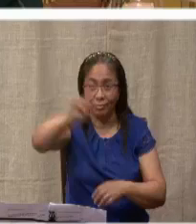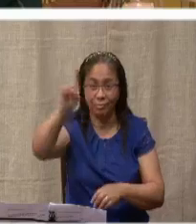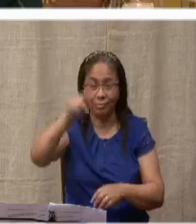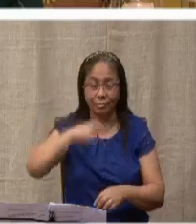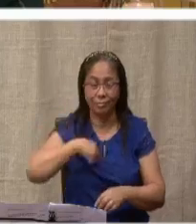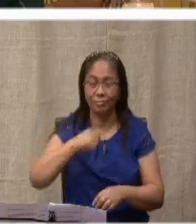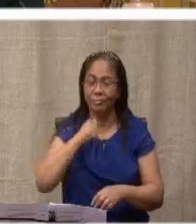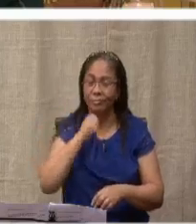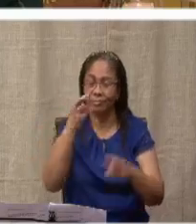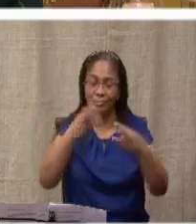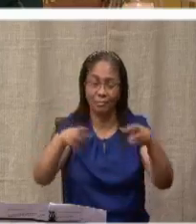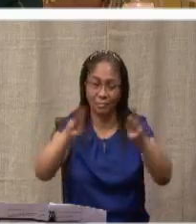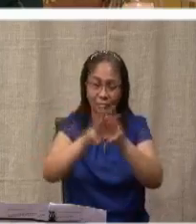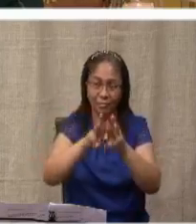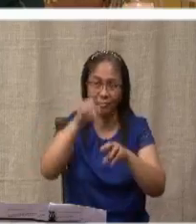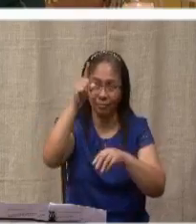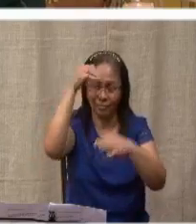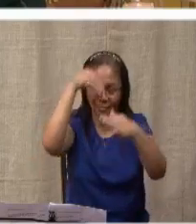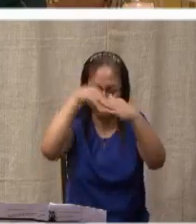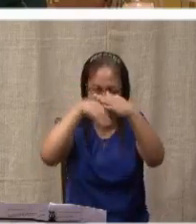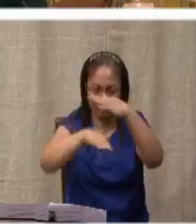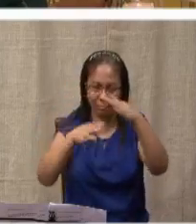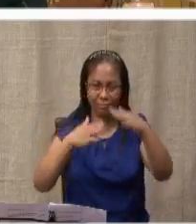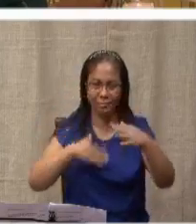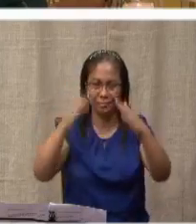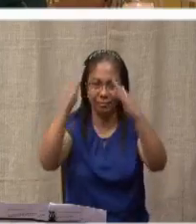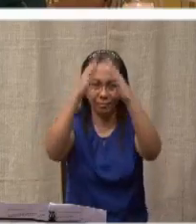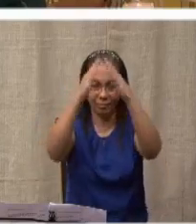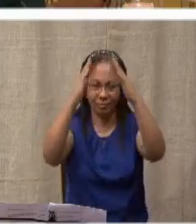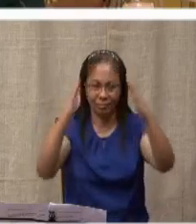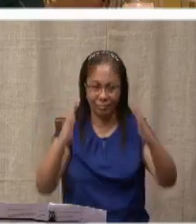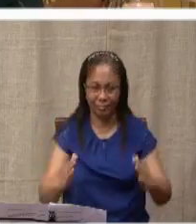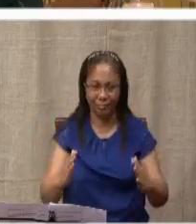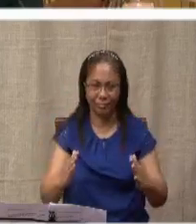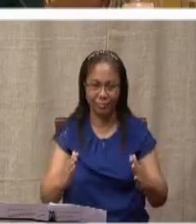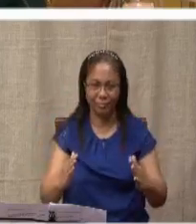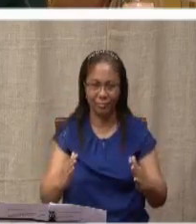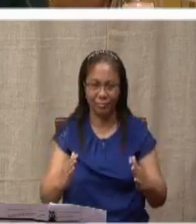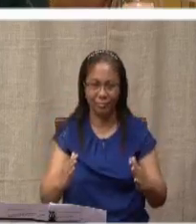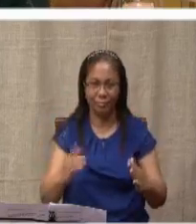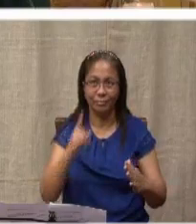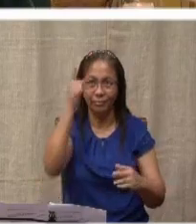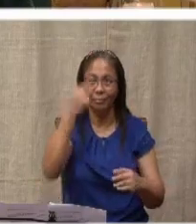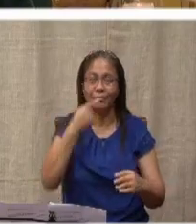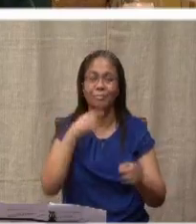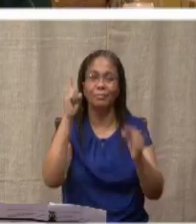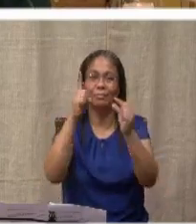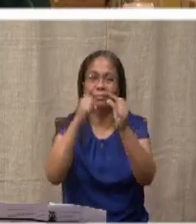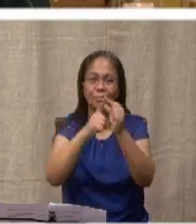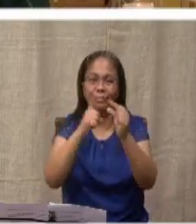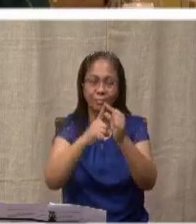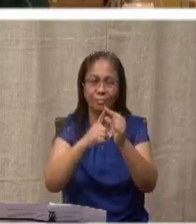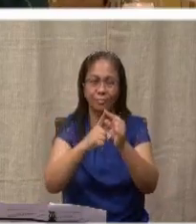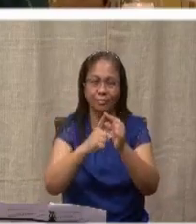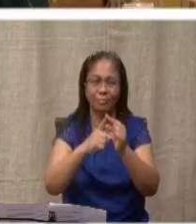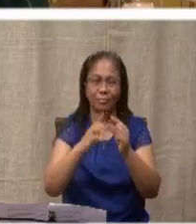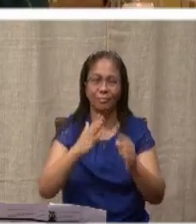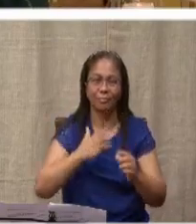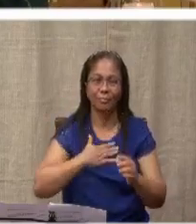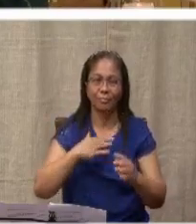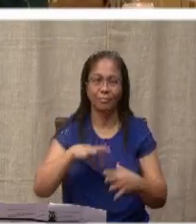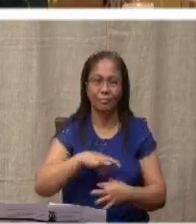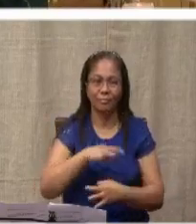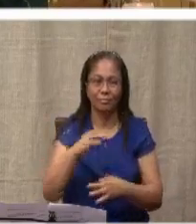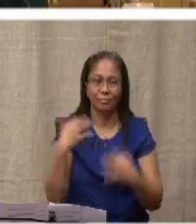i am not worthy that you should enter under my roof but only say the word